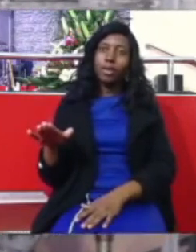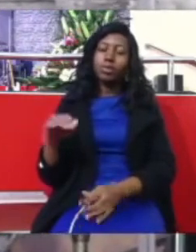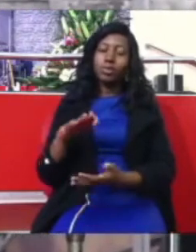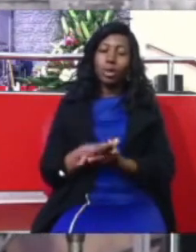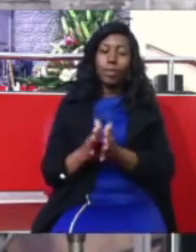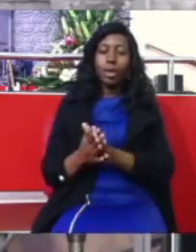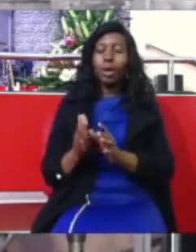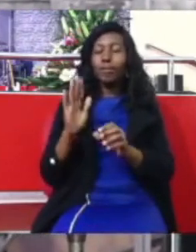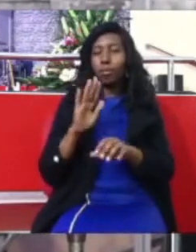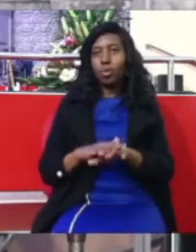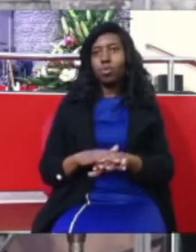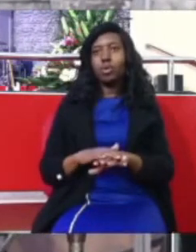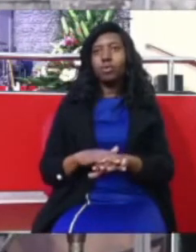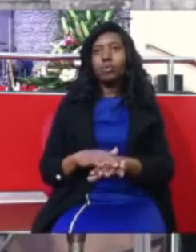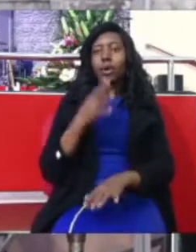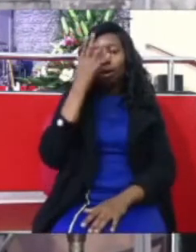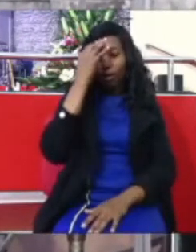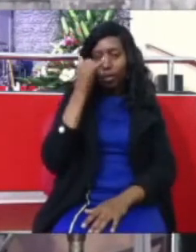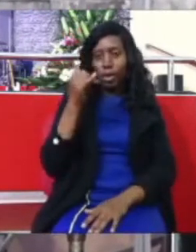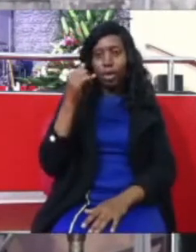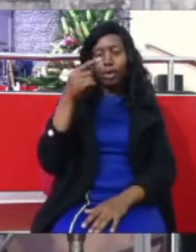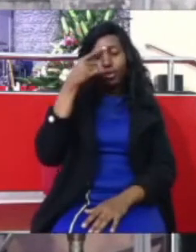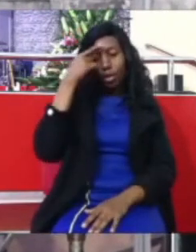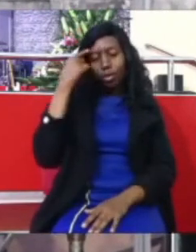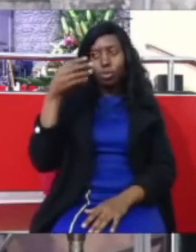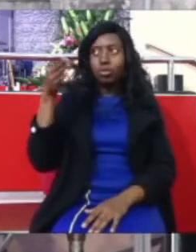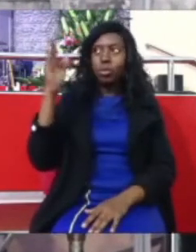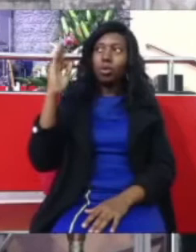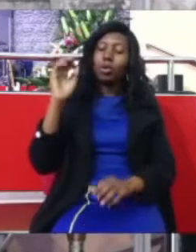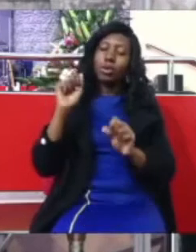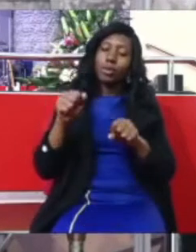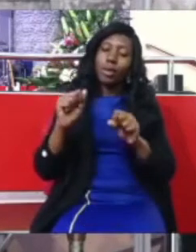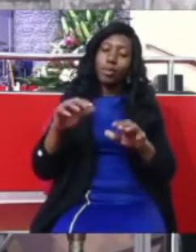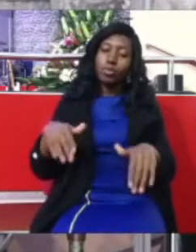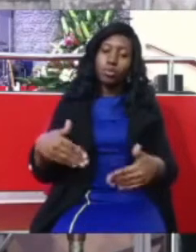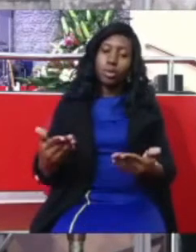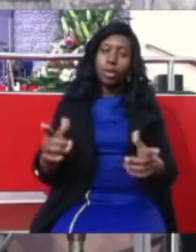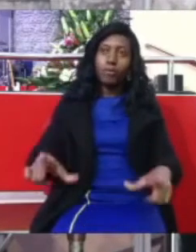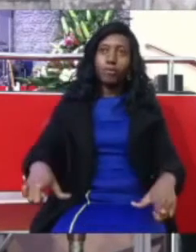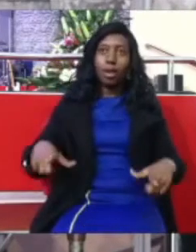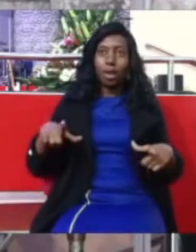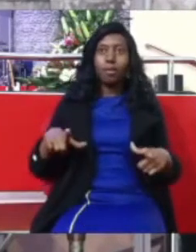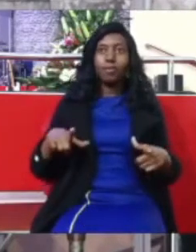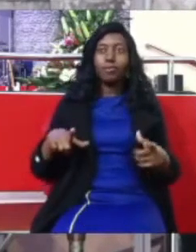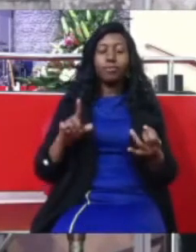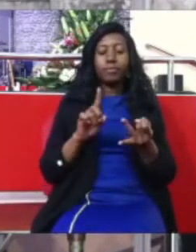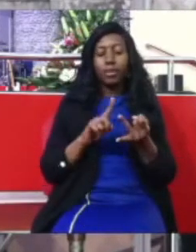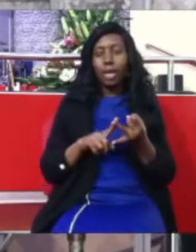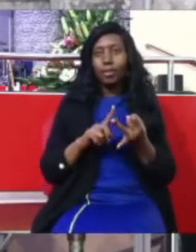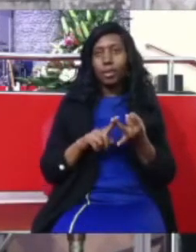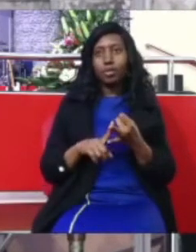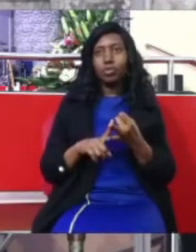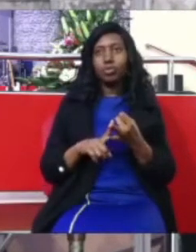Why? Because God will be able to give it life. Number two benefit of